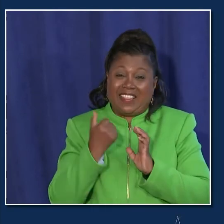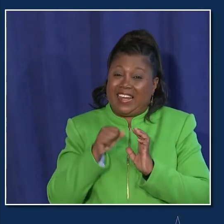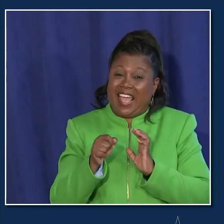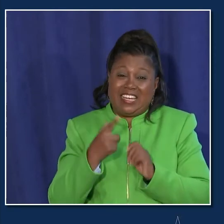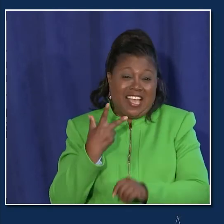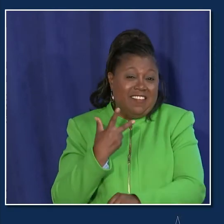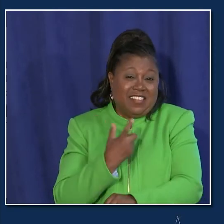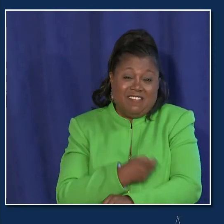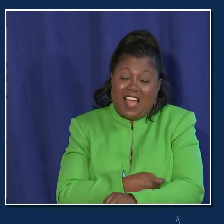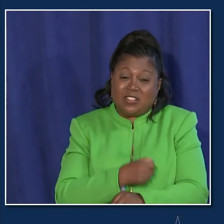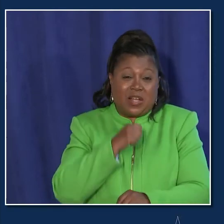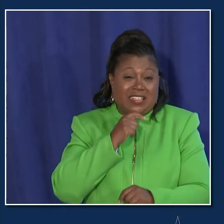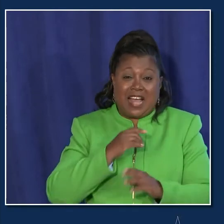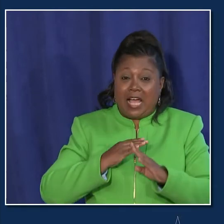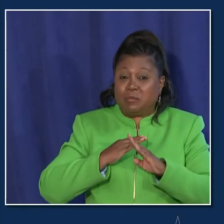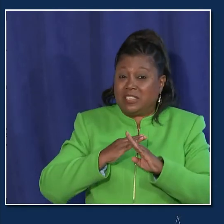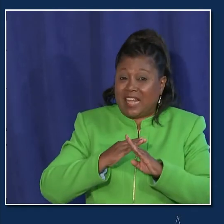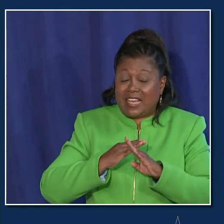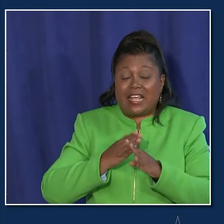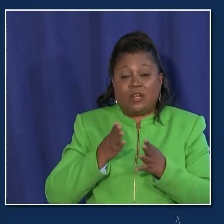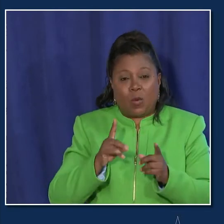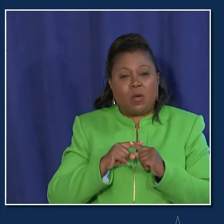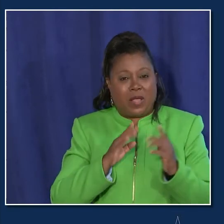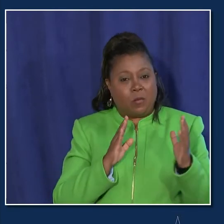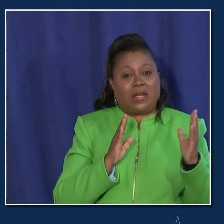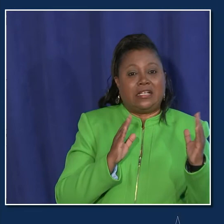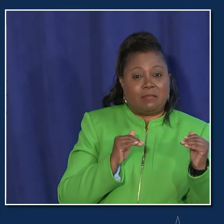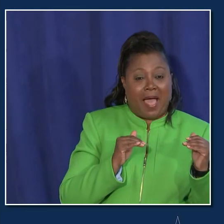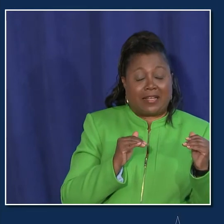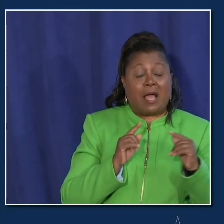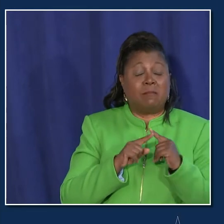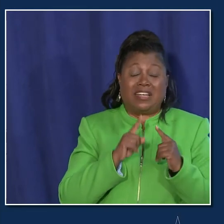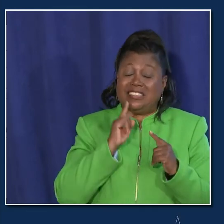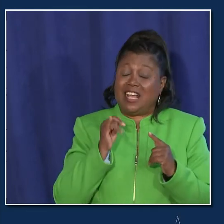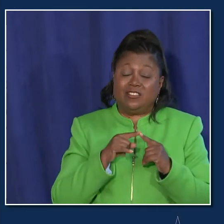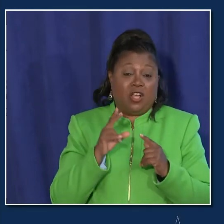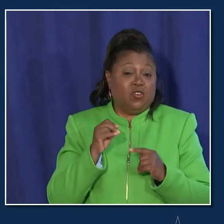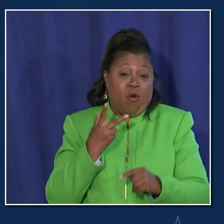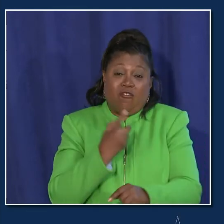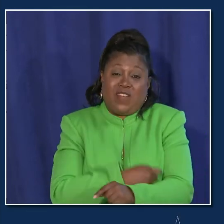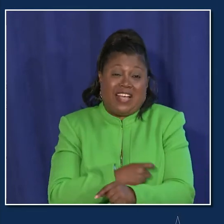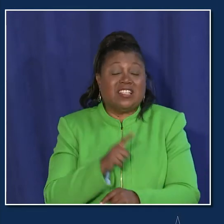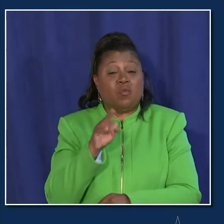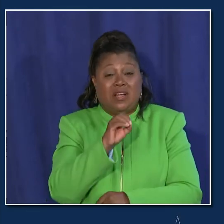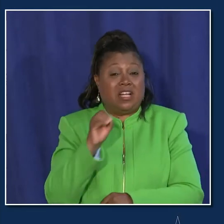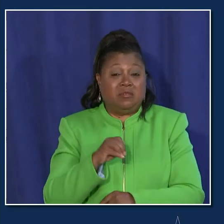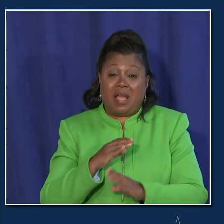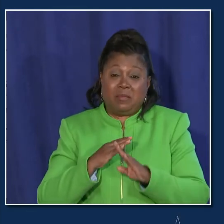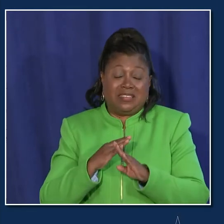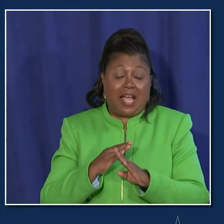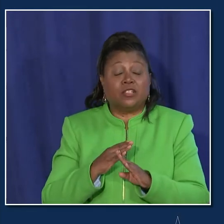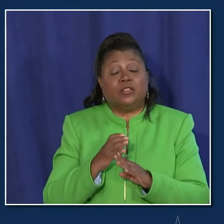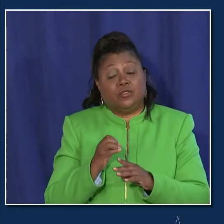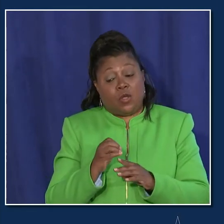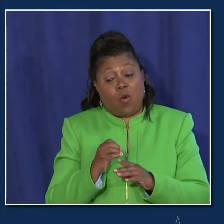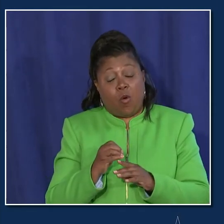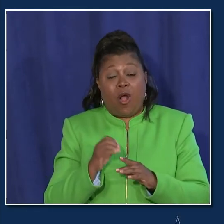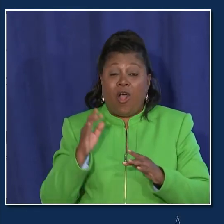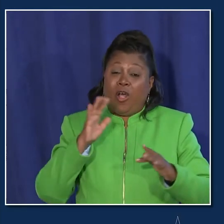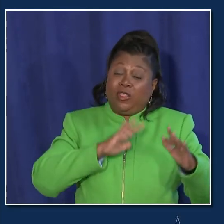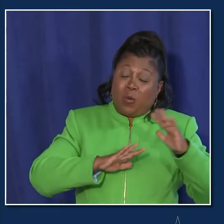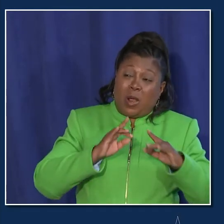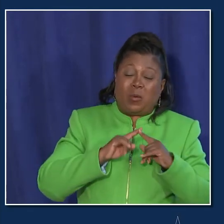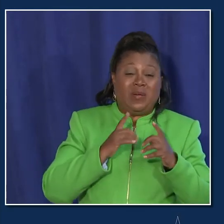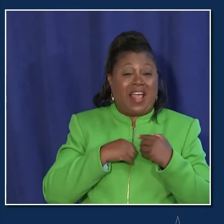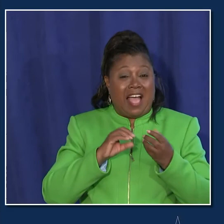of the vaccines are not protecting in the way that we would expect. But it's just that no vaccine is 100% protective. And so the worry, when